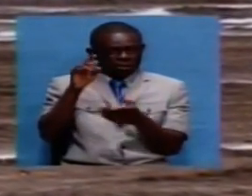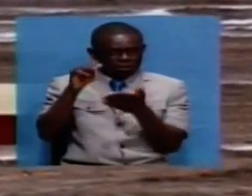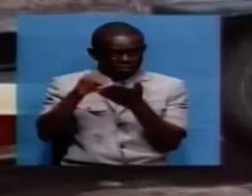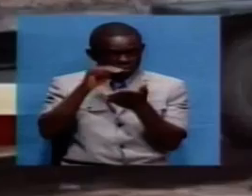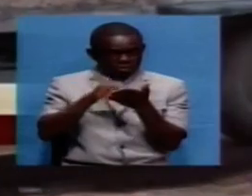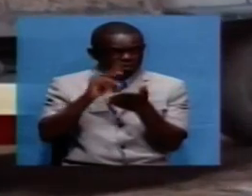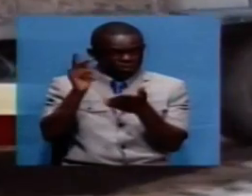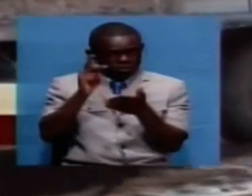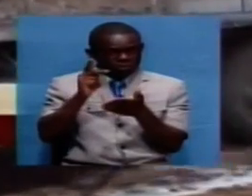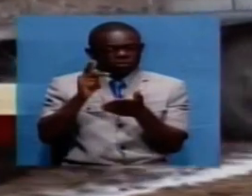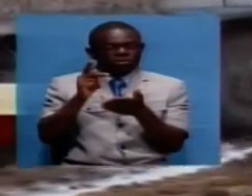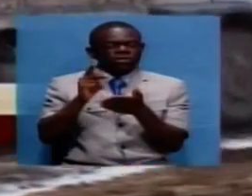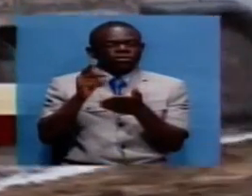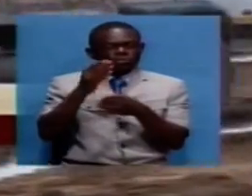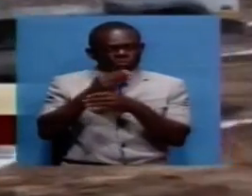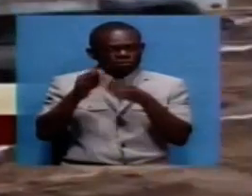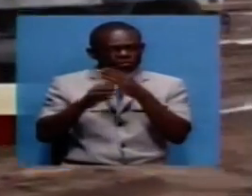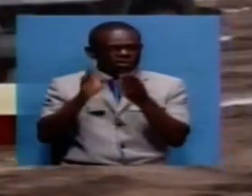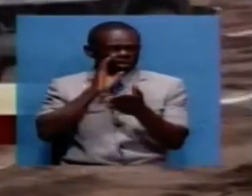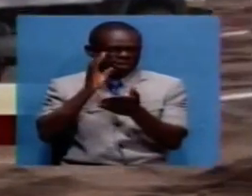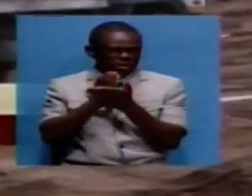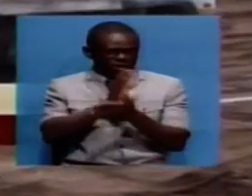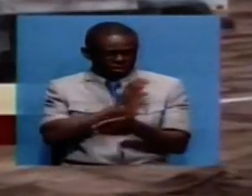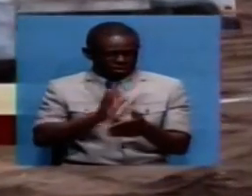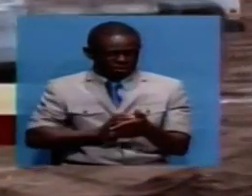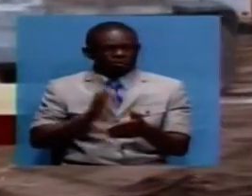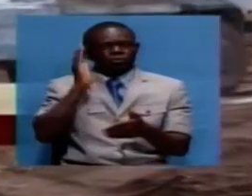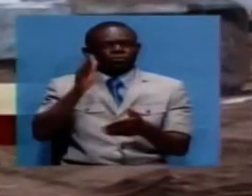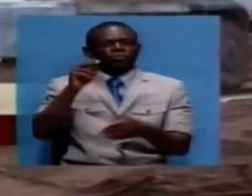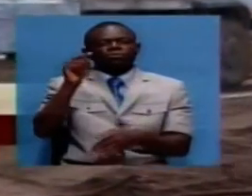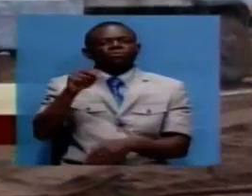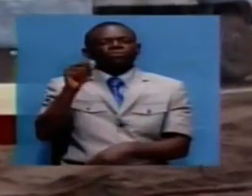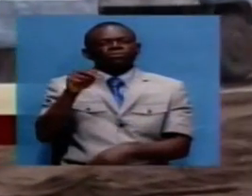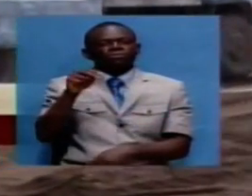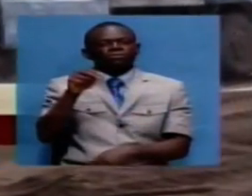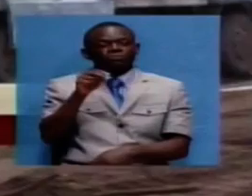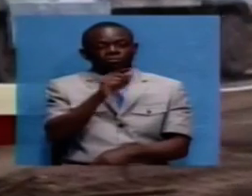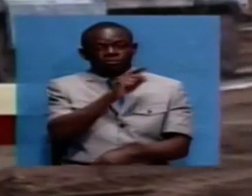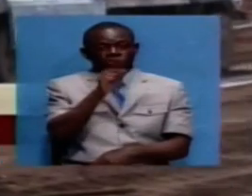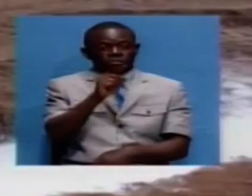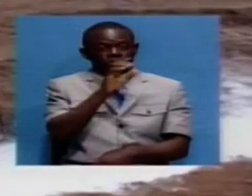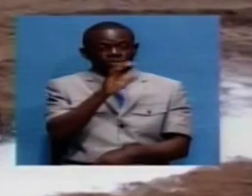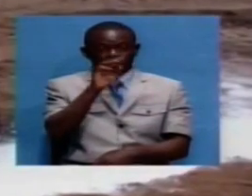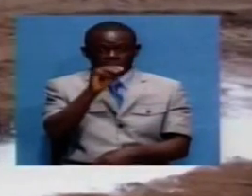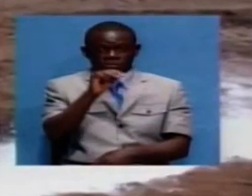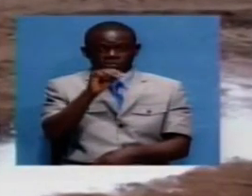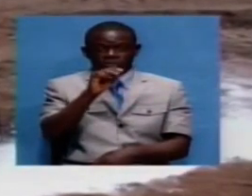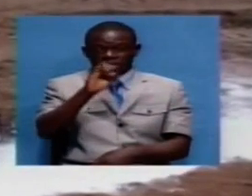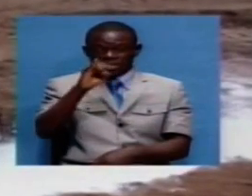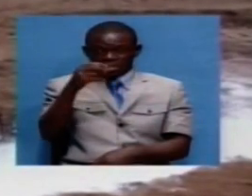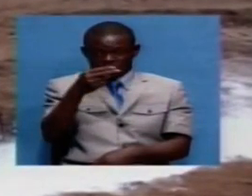Ndola. The Zambia Consolidated Copper Mines Investment Holdings, ZCCMIH, is embarking on this project to